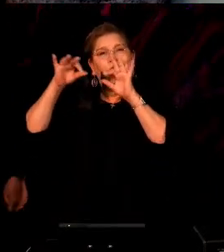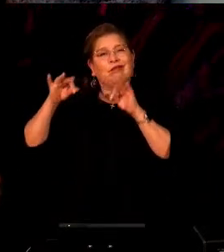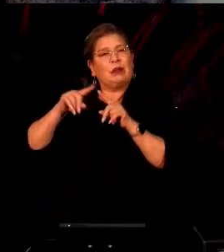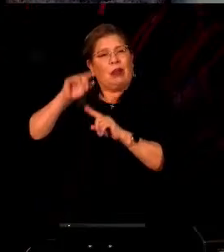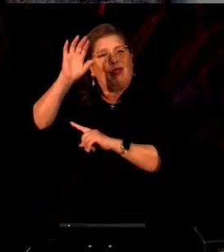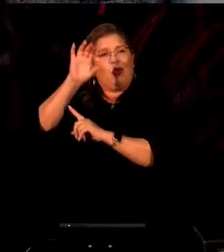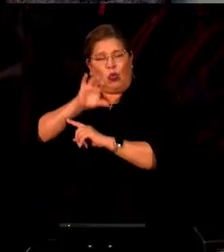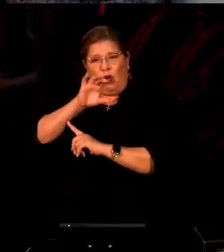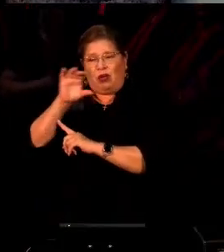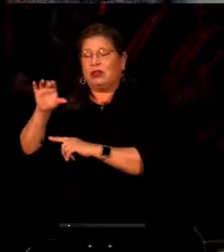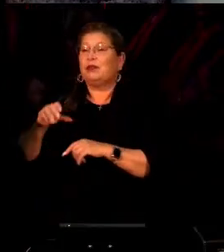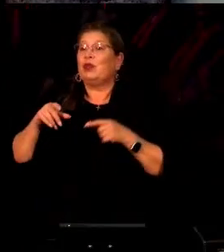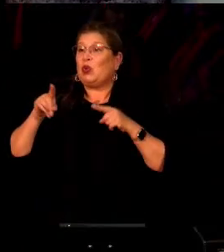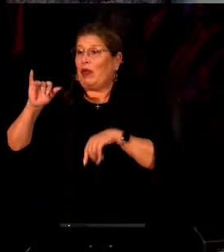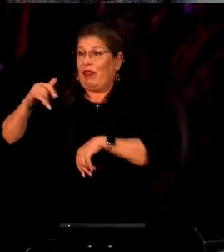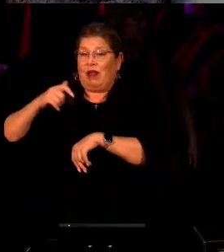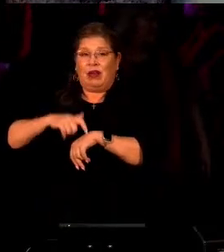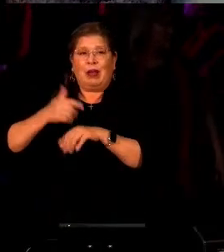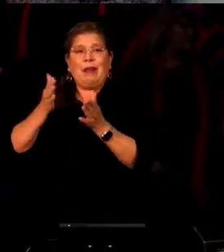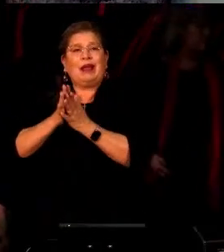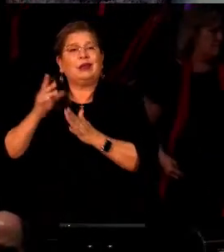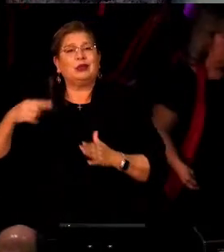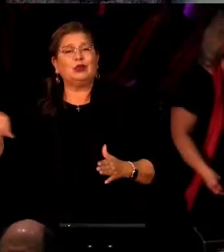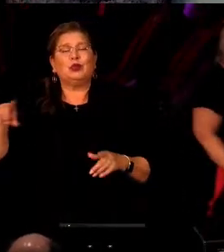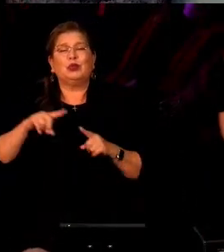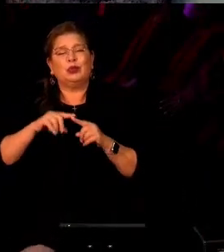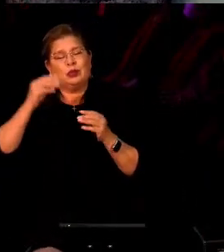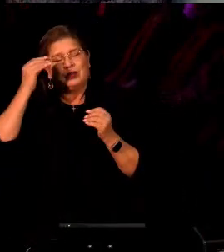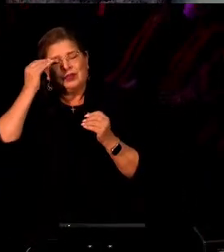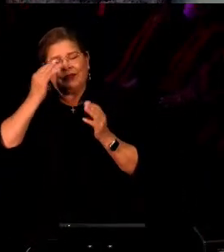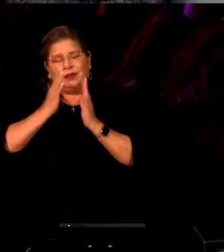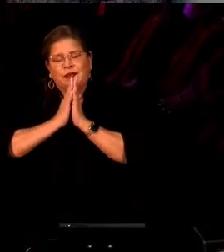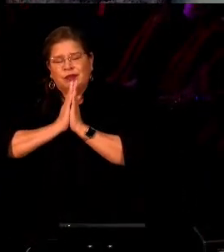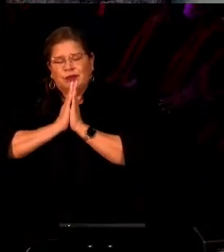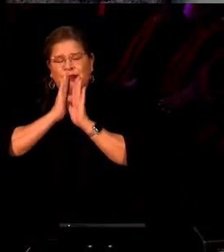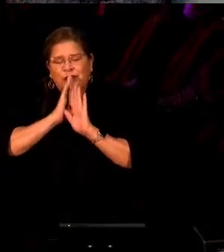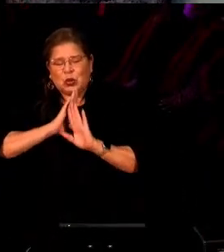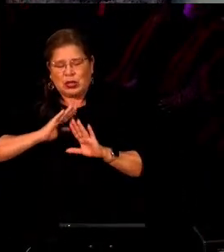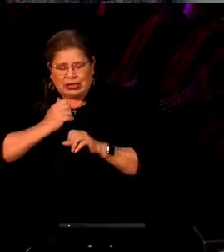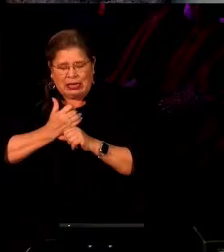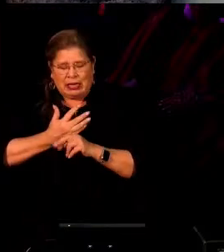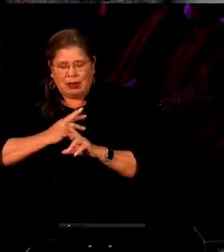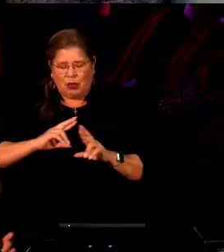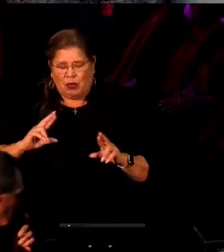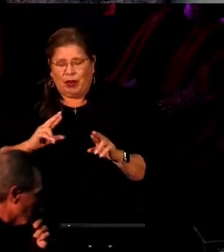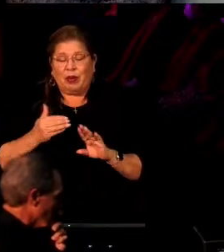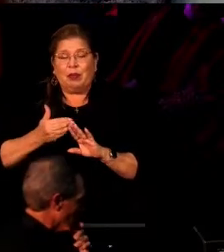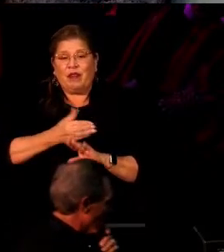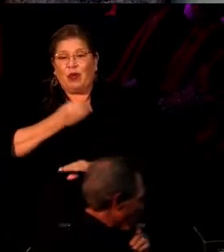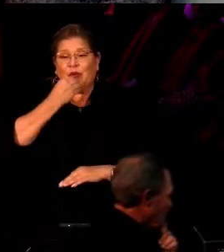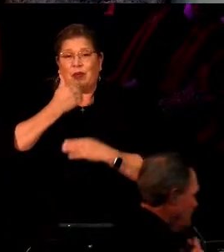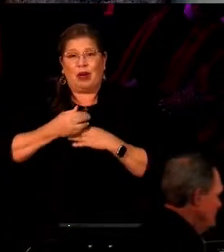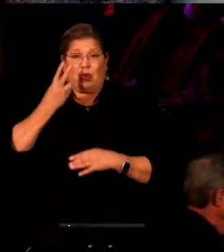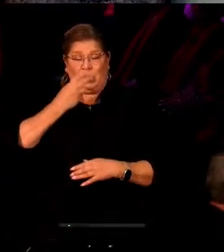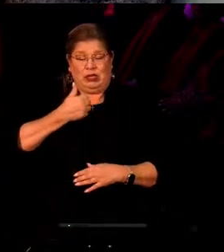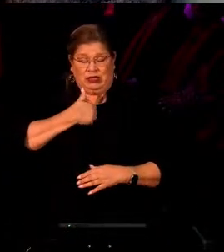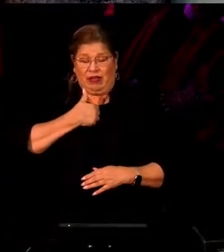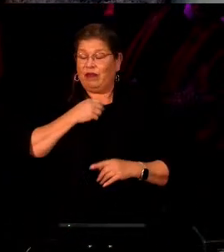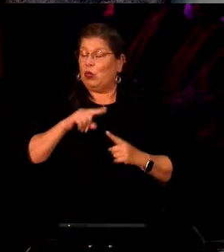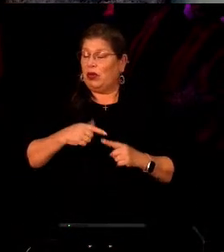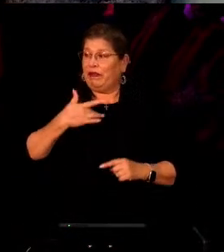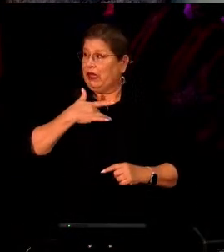during that time, we ask you simply to quietly prepare yourself to partake in the communion elements, and then when you feel